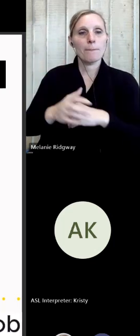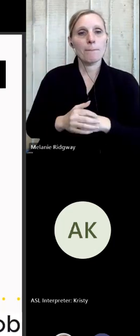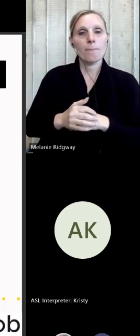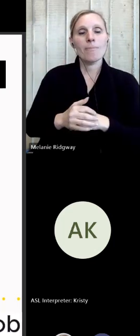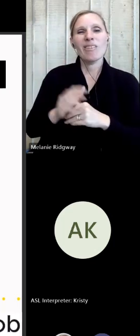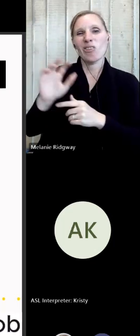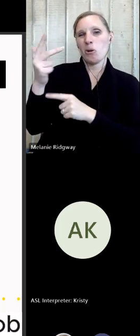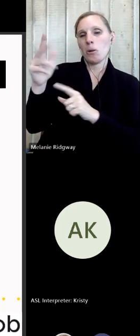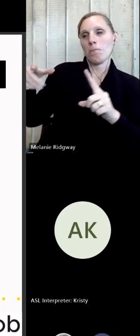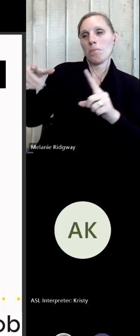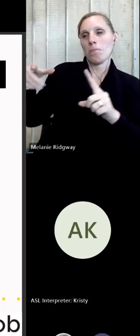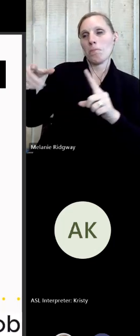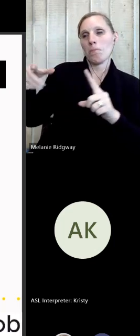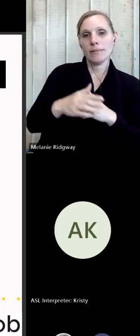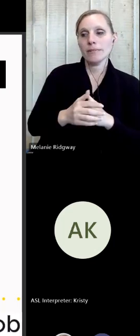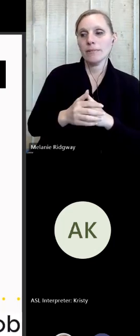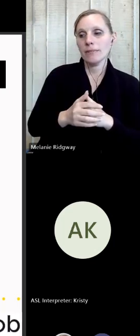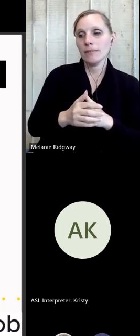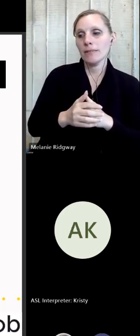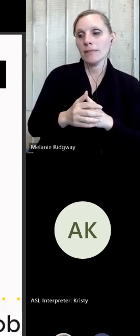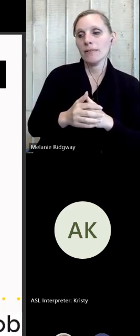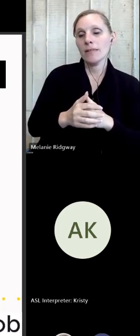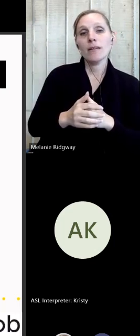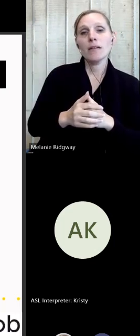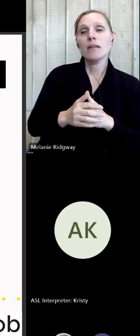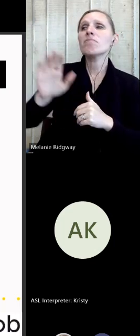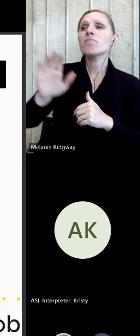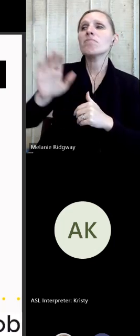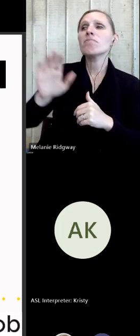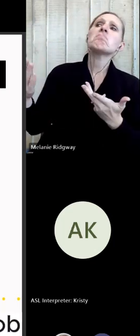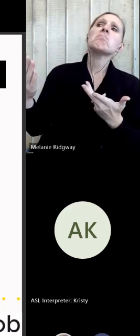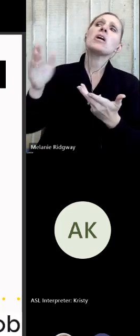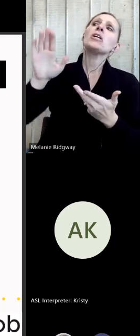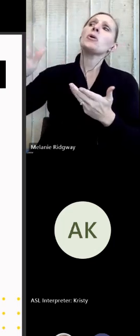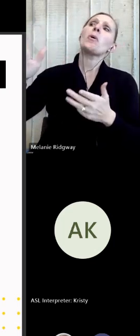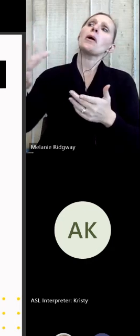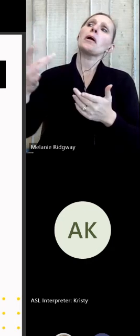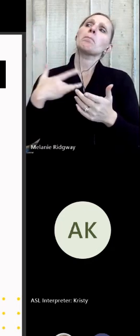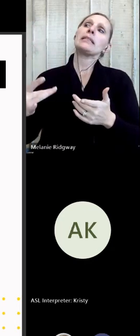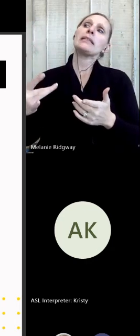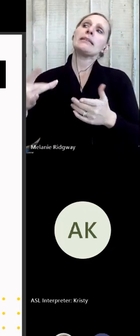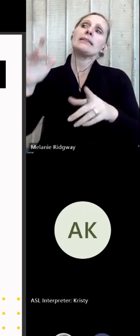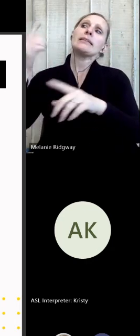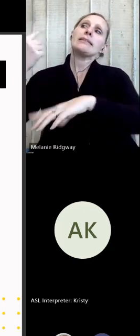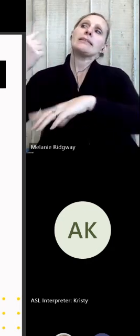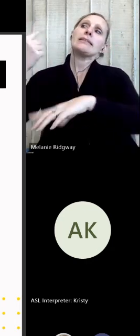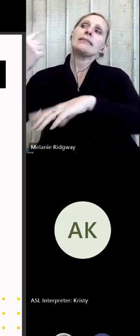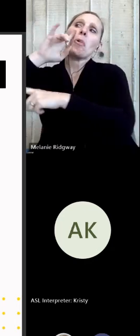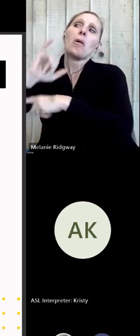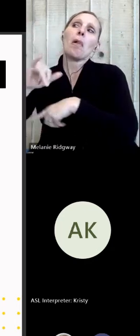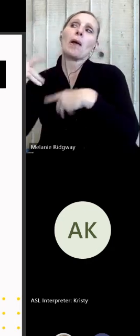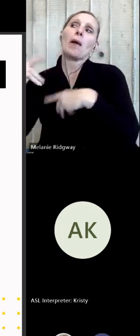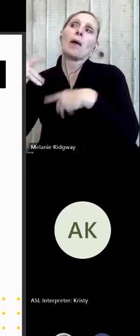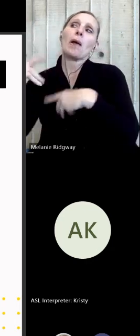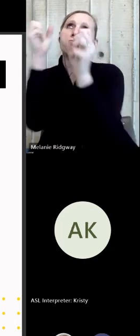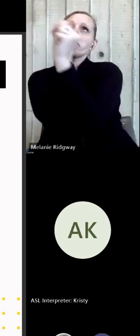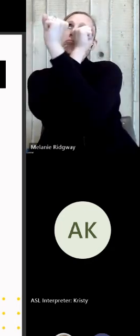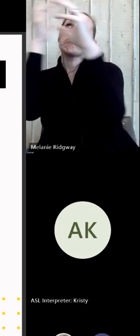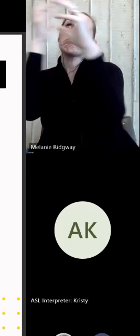how would you describe a typical day on the job? Forward,